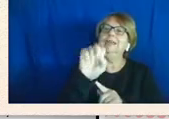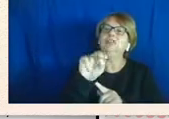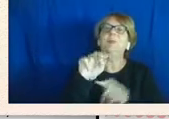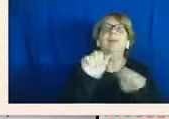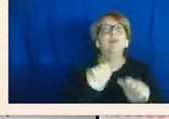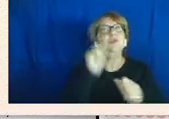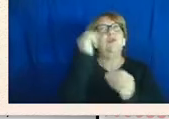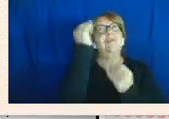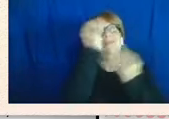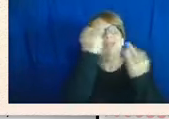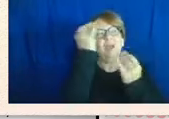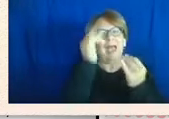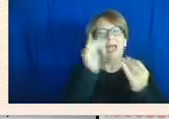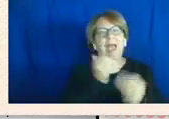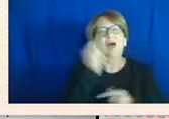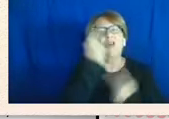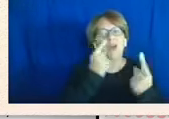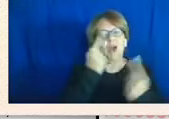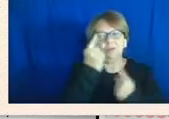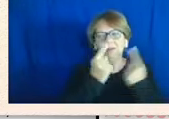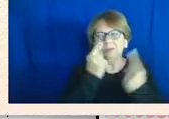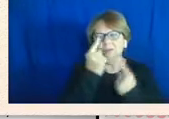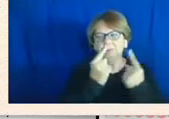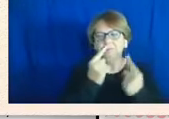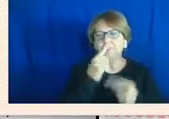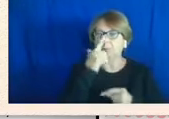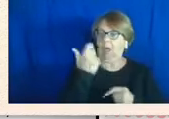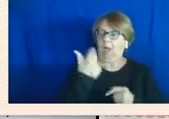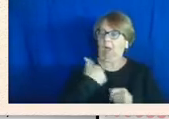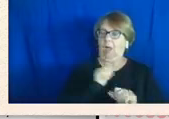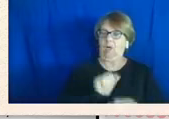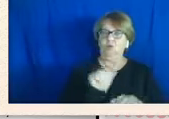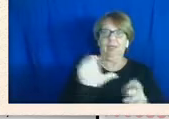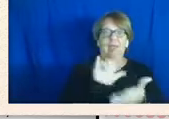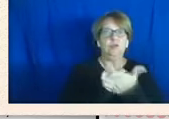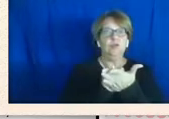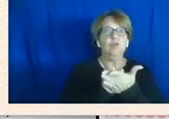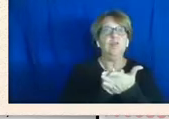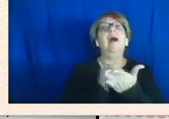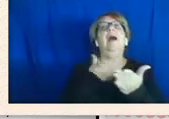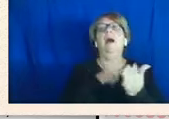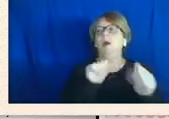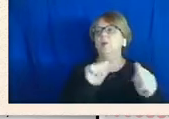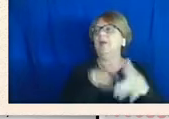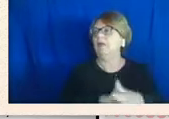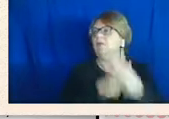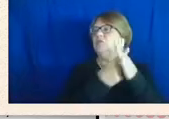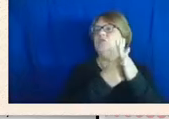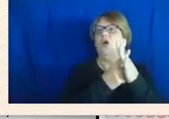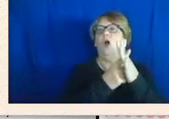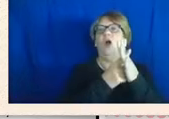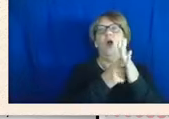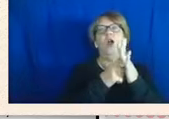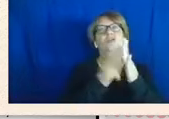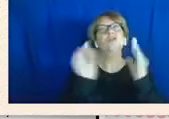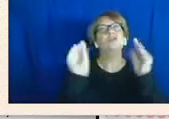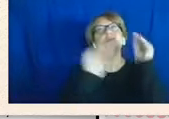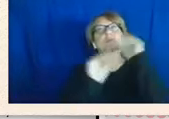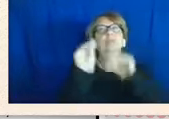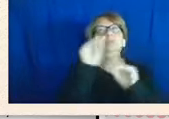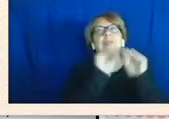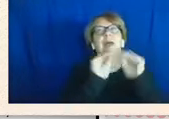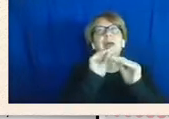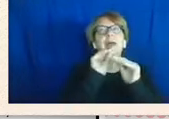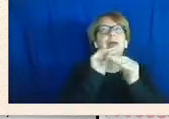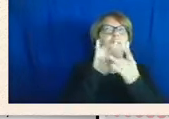speak. And because we can do this, we can start to put things in context a little bit more. And so as children